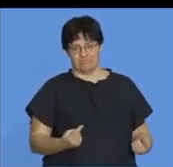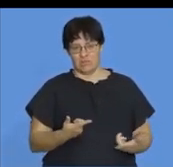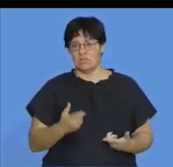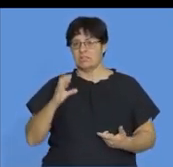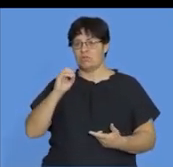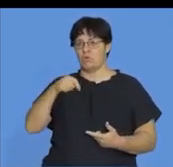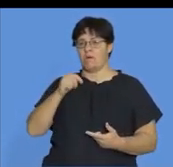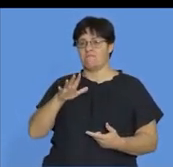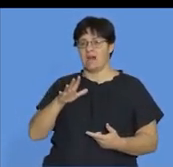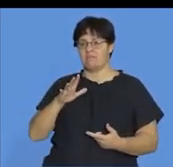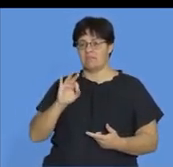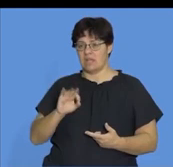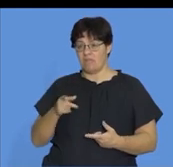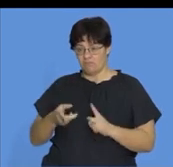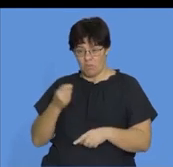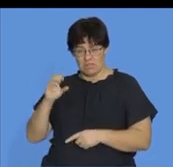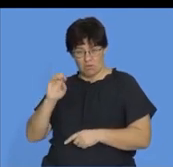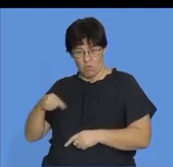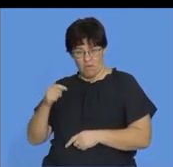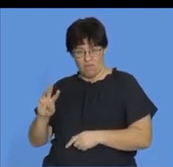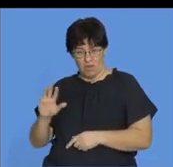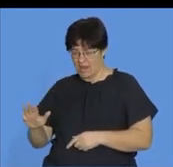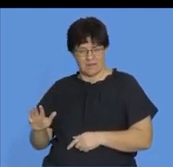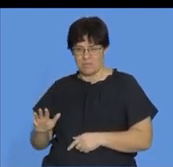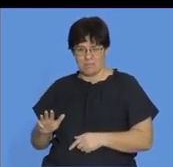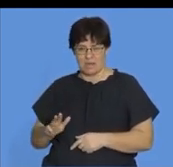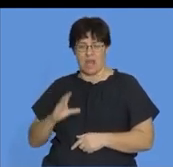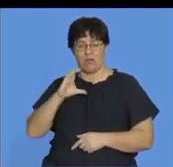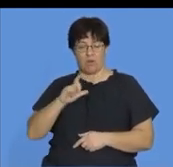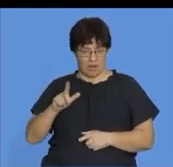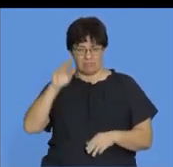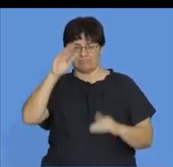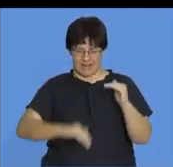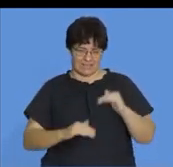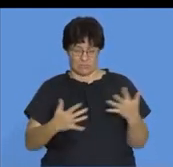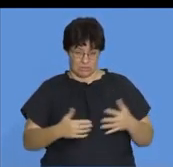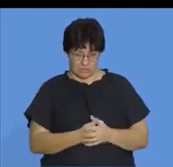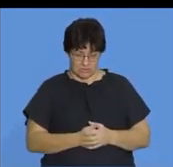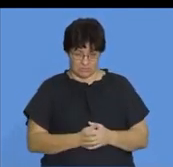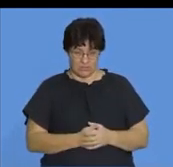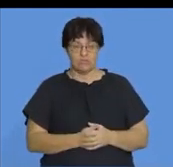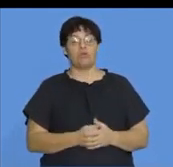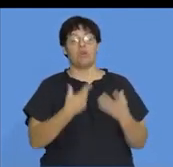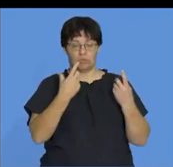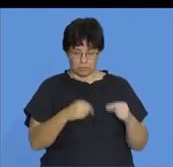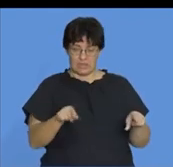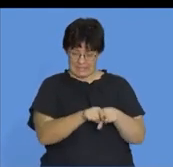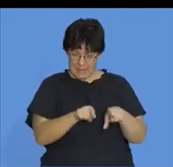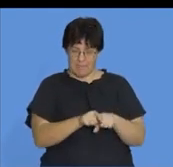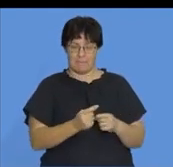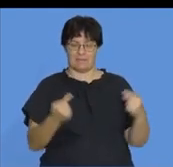of 0.49 reacting. In other words, we have less of chlorine. Now let's do it the other way around and use the same ratio